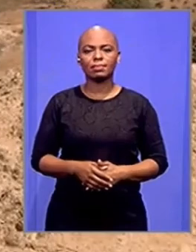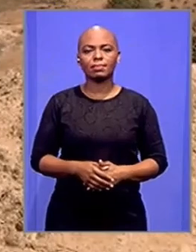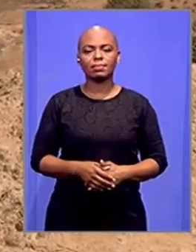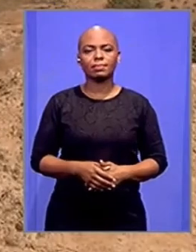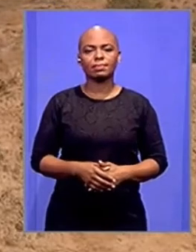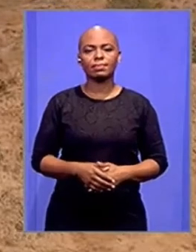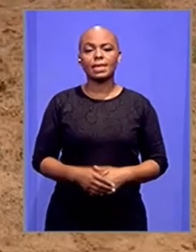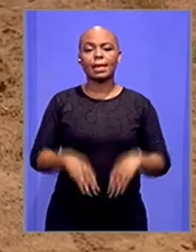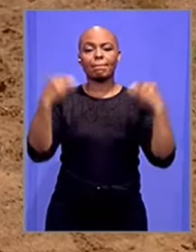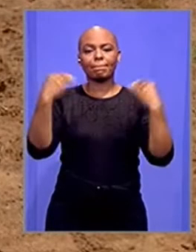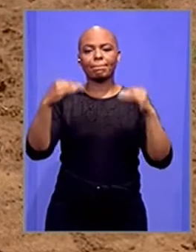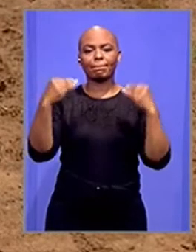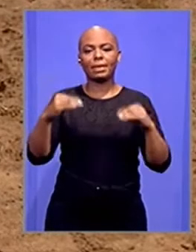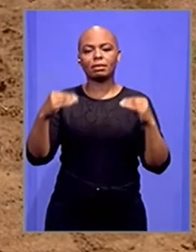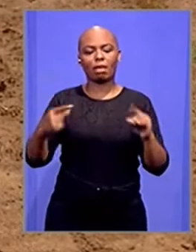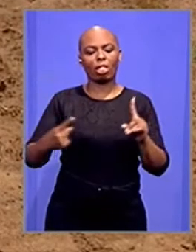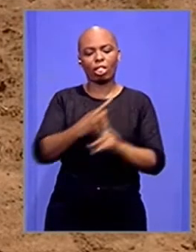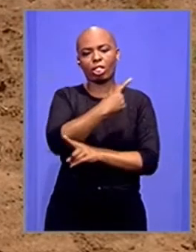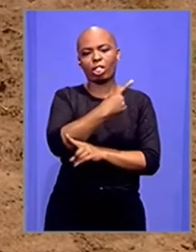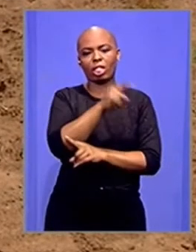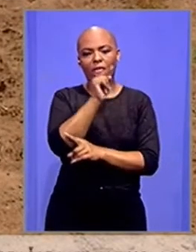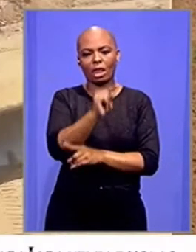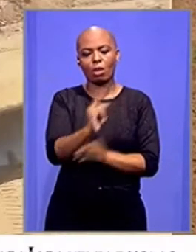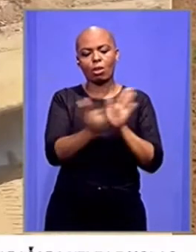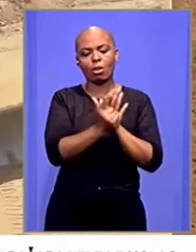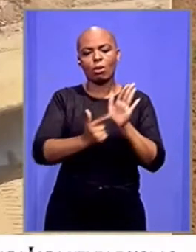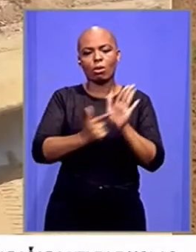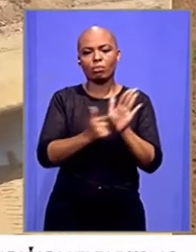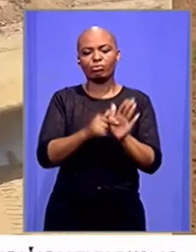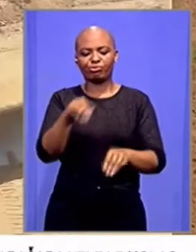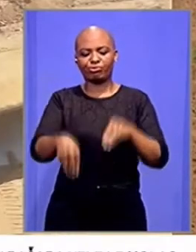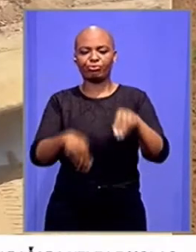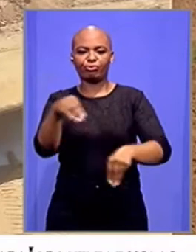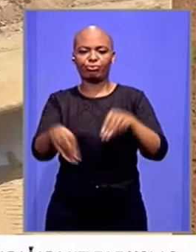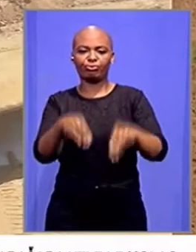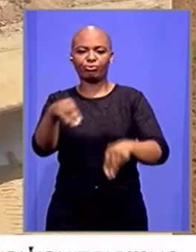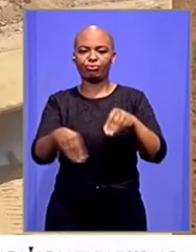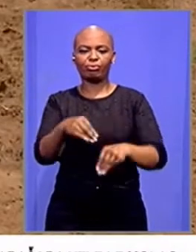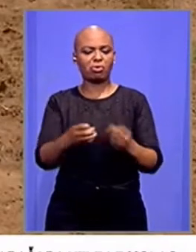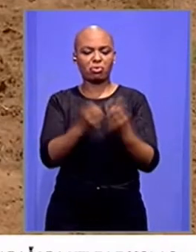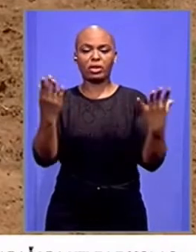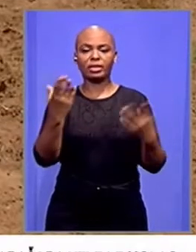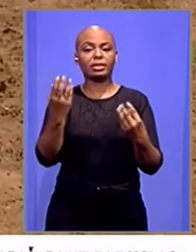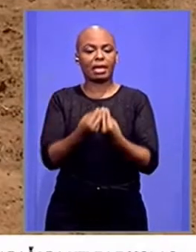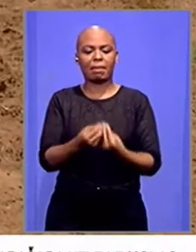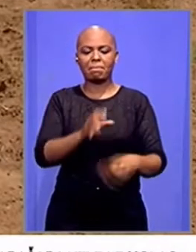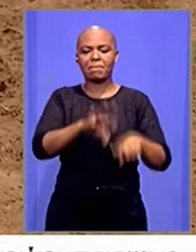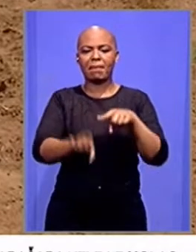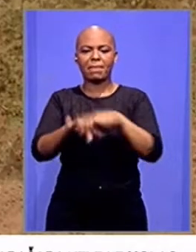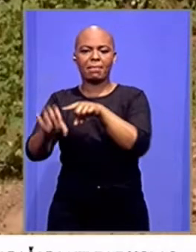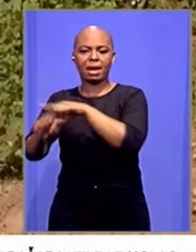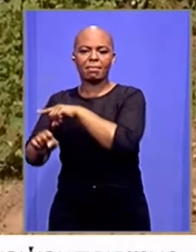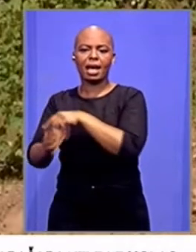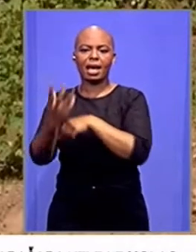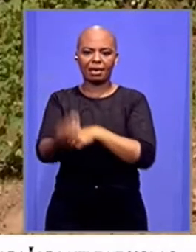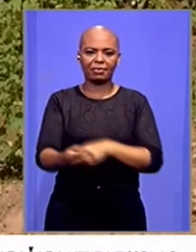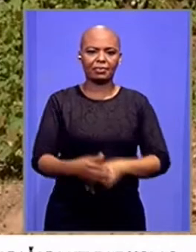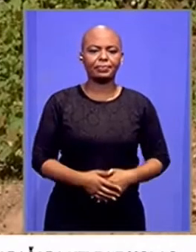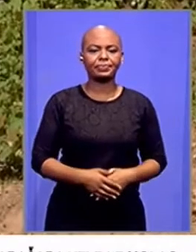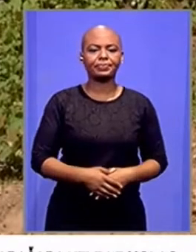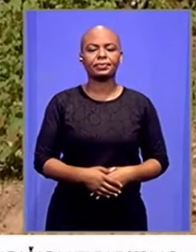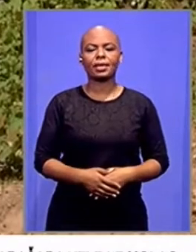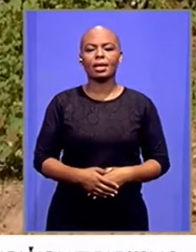kgwebo ya go epa mebu e farologaneng e anamile mme e dirwa ka bogwenegwene go le gantsi. Baagi ba Winterveldt bao bontsi e leng